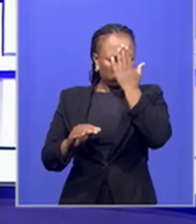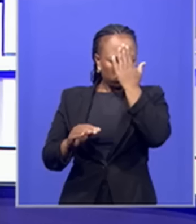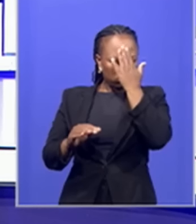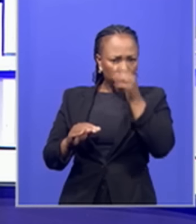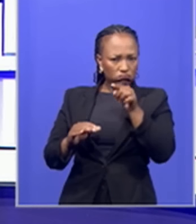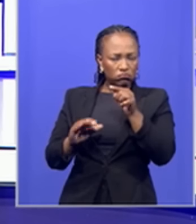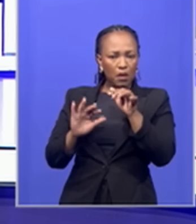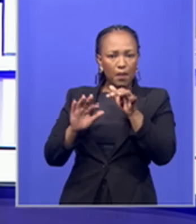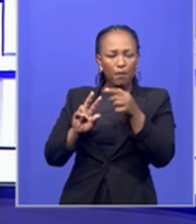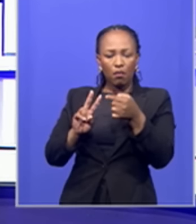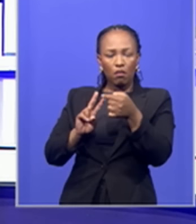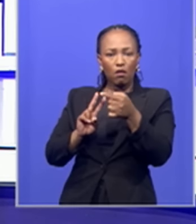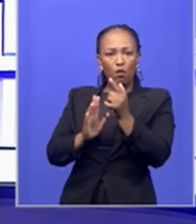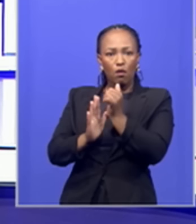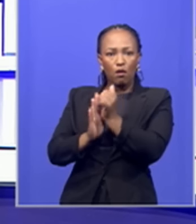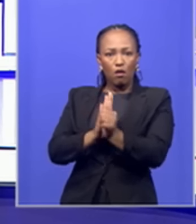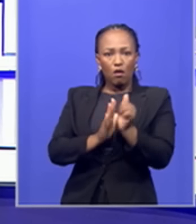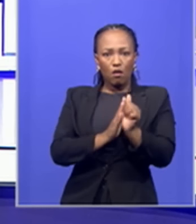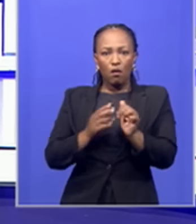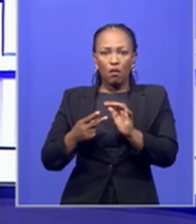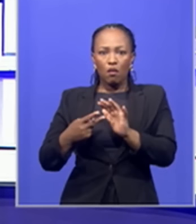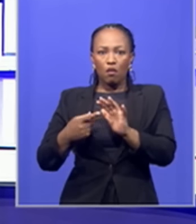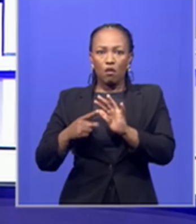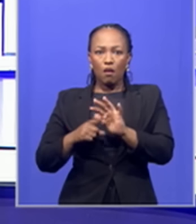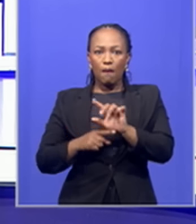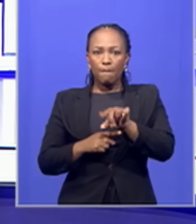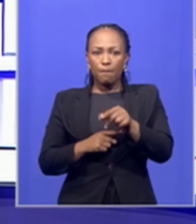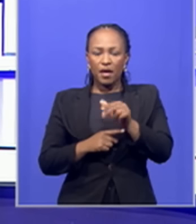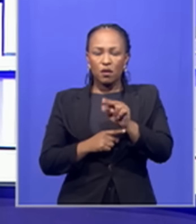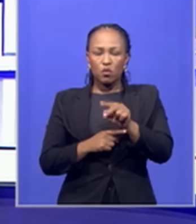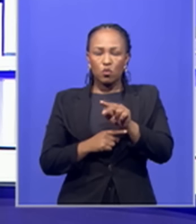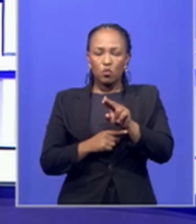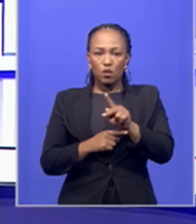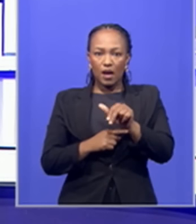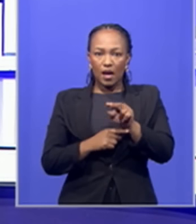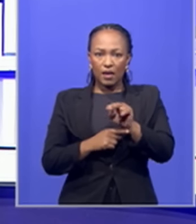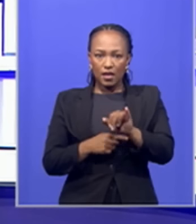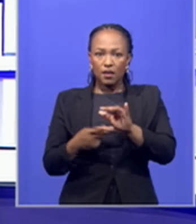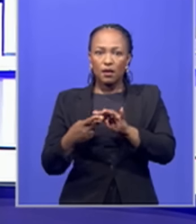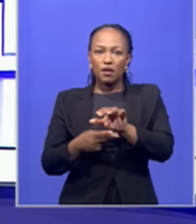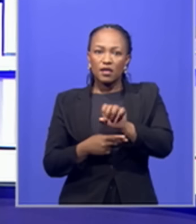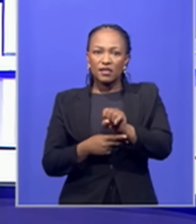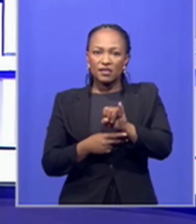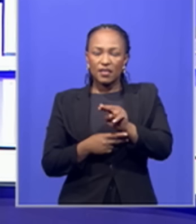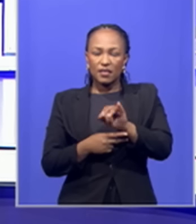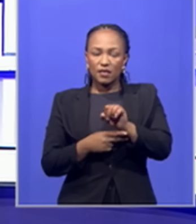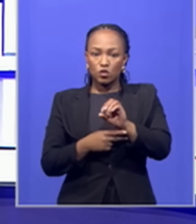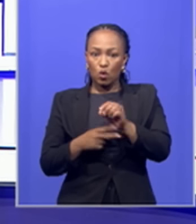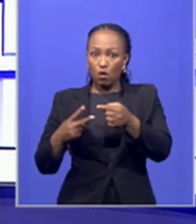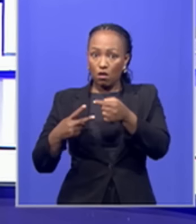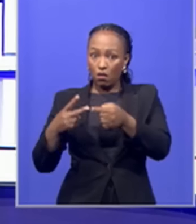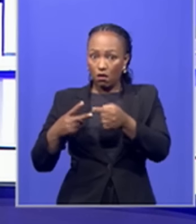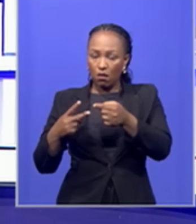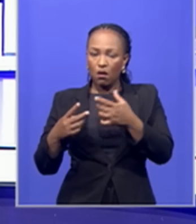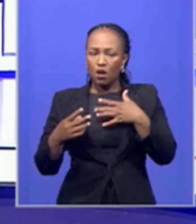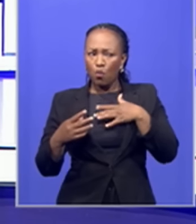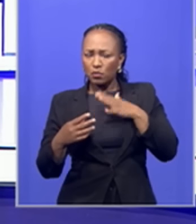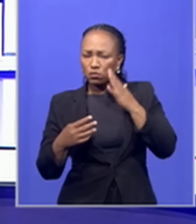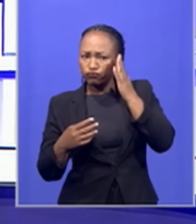balekgotla ba le babedi e bong Phendukani Mabhida ga mmogo le Sindiso Magaka mo a neng a dirisa dithata tsa gagwe go ikgolaganya